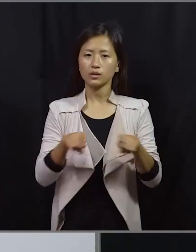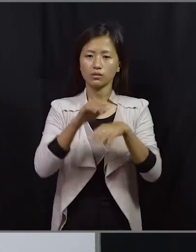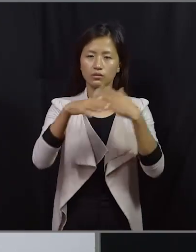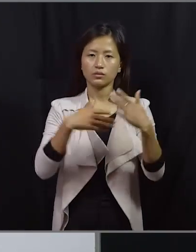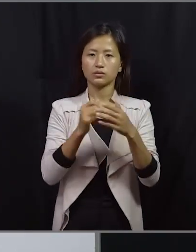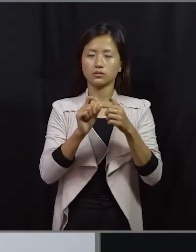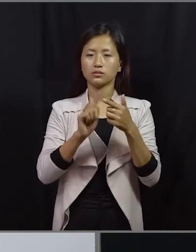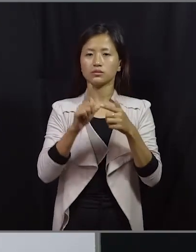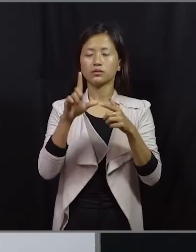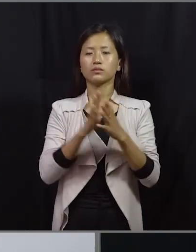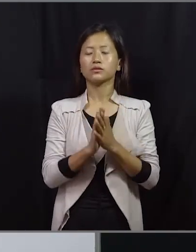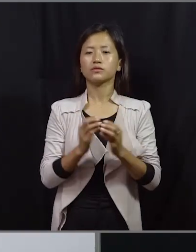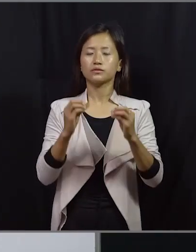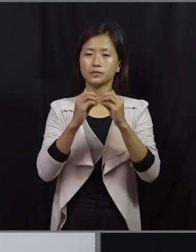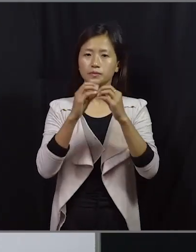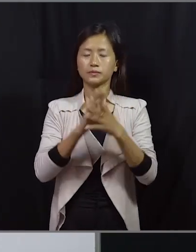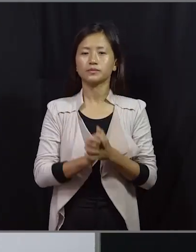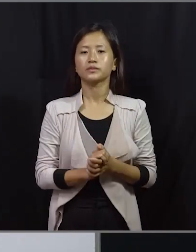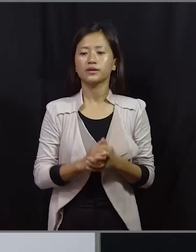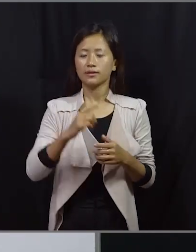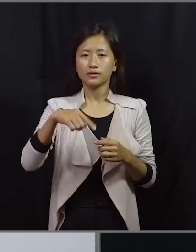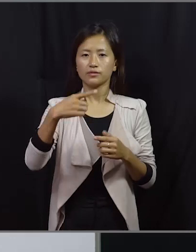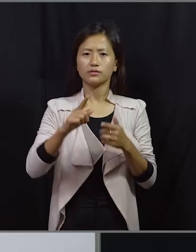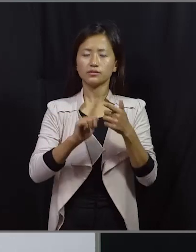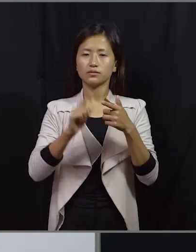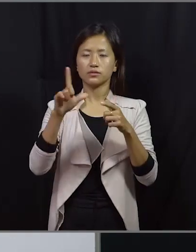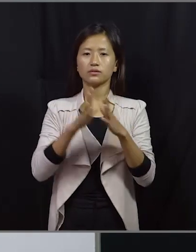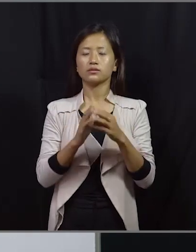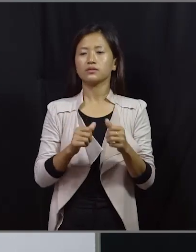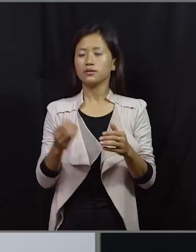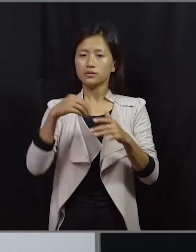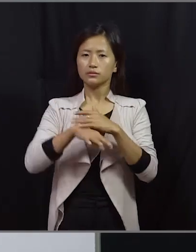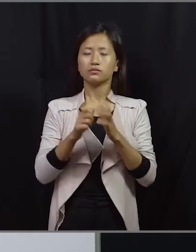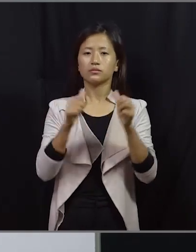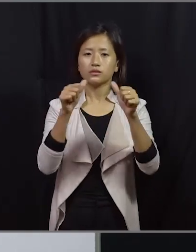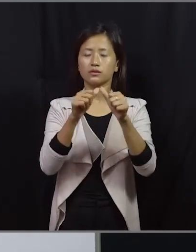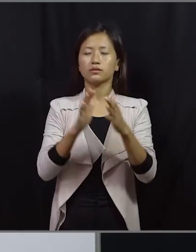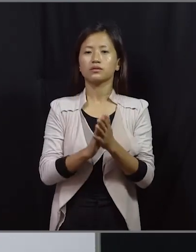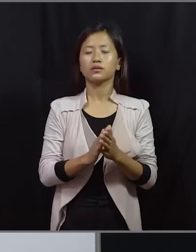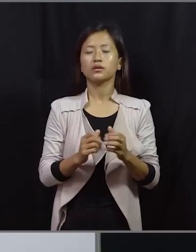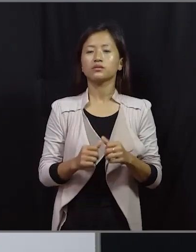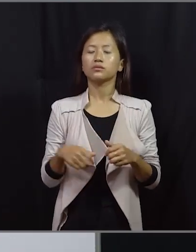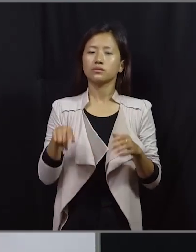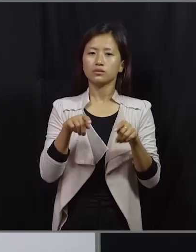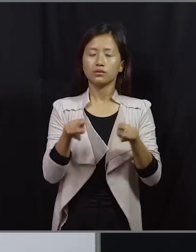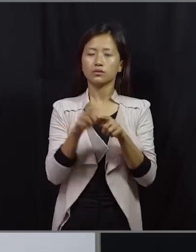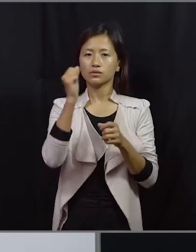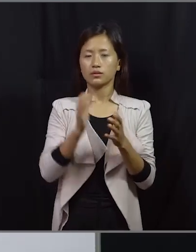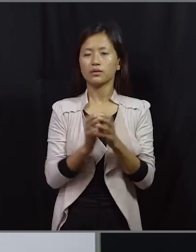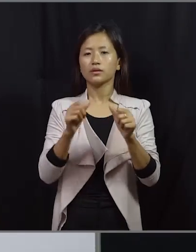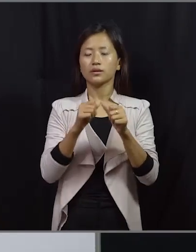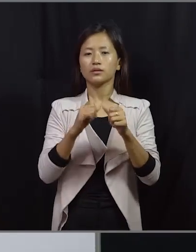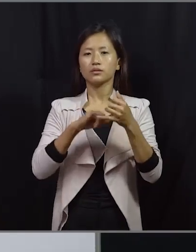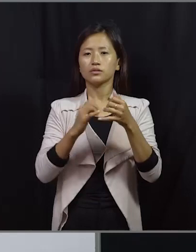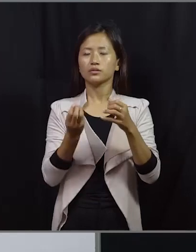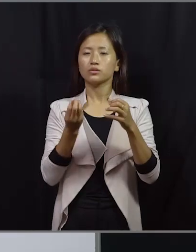are in B and every element of B are also in A. Therefore, A is a subset of B and B is a subset of